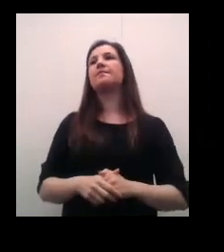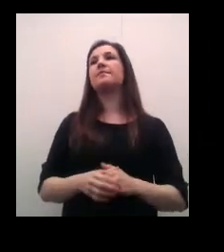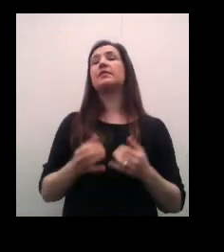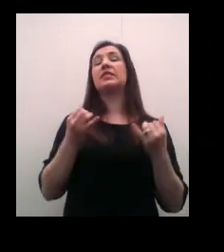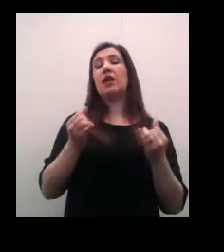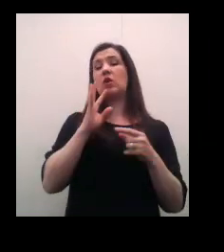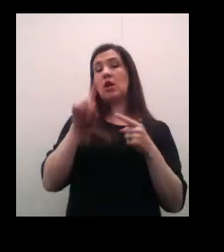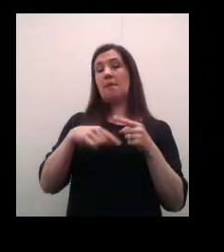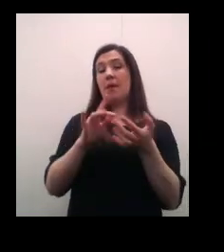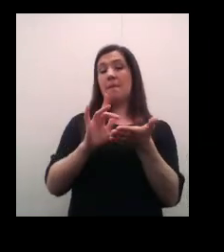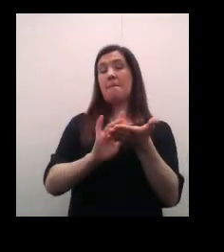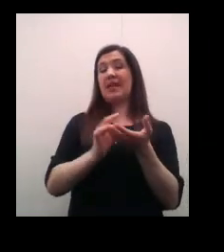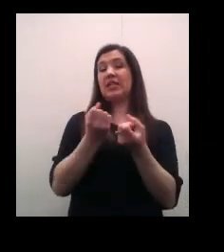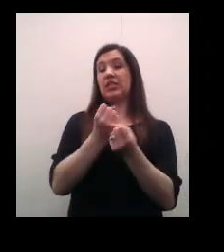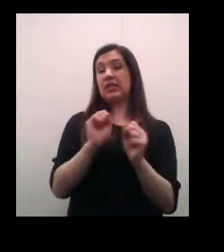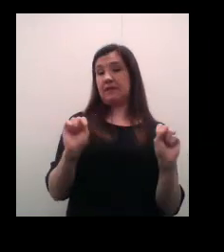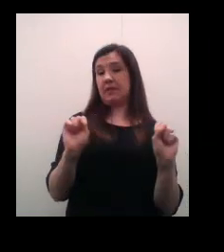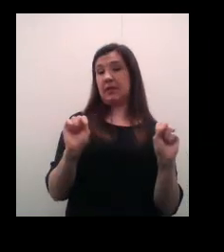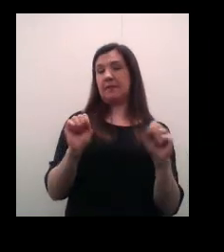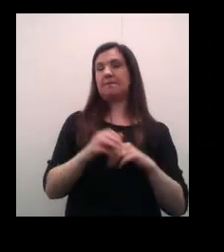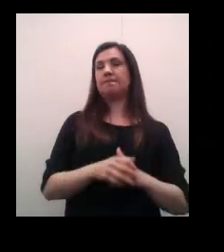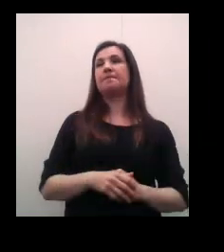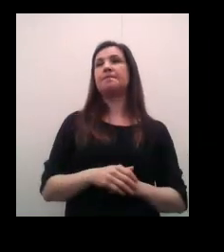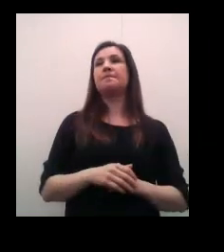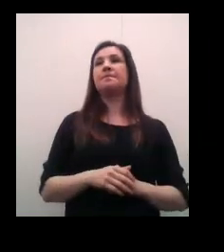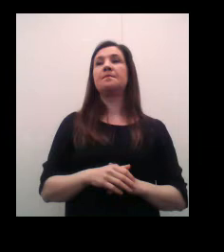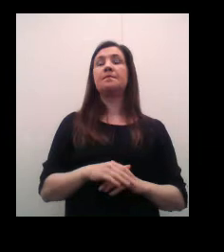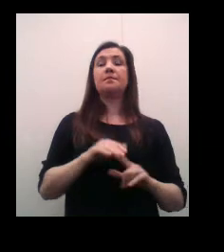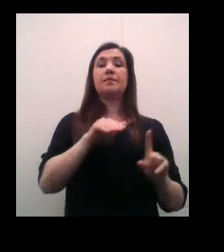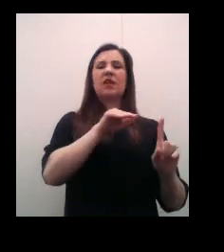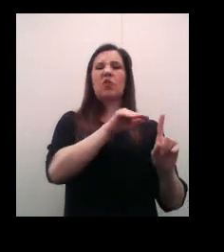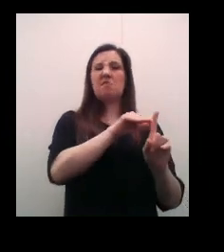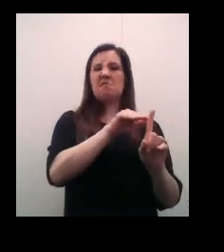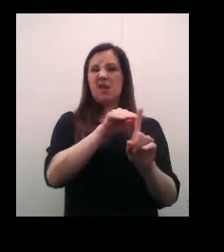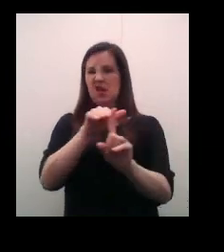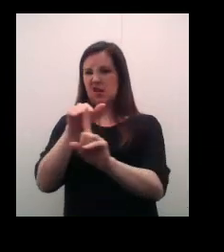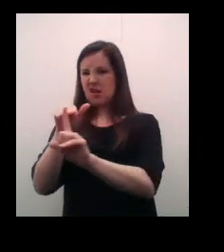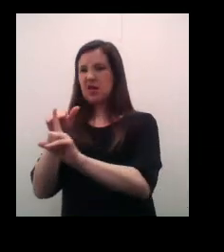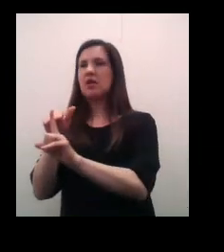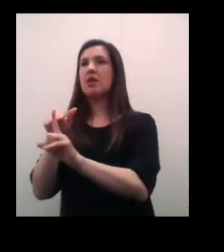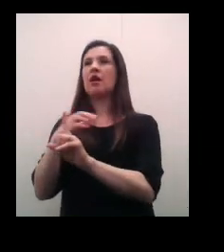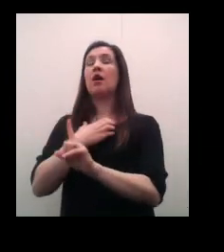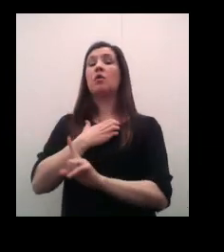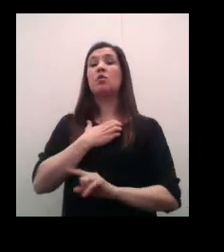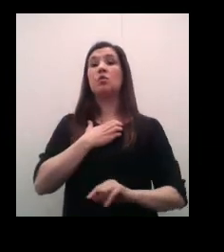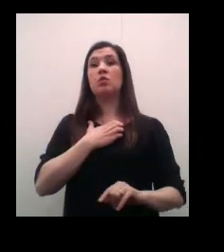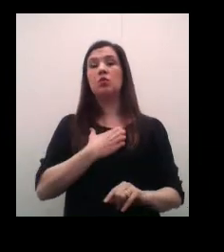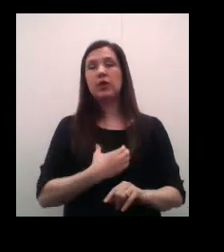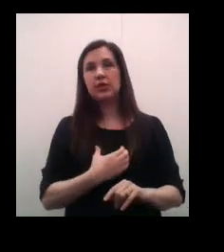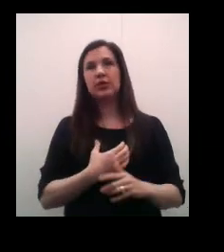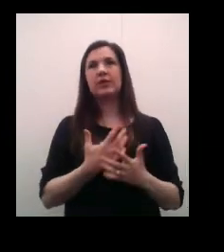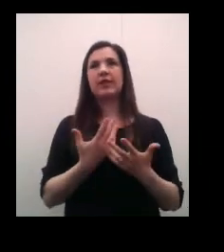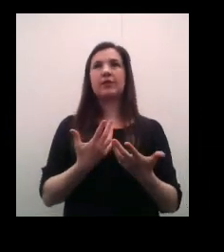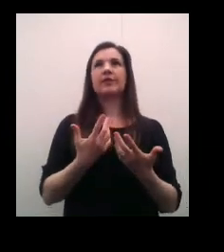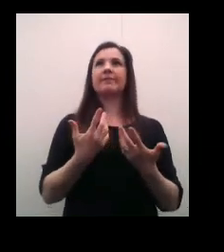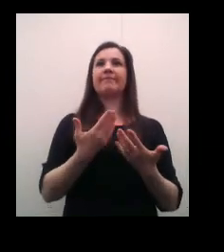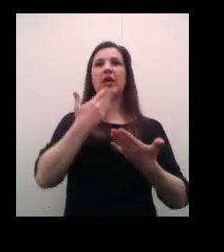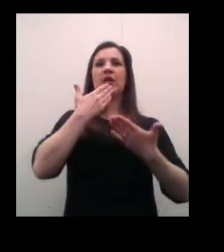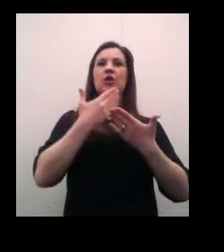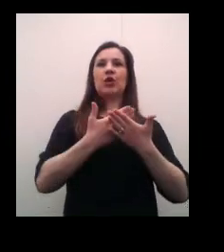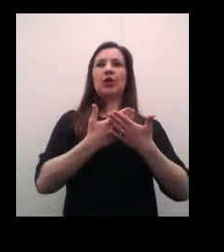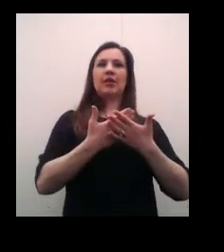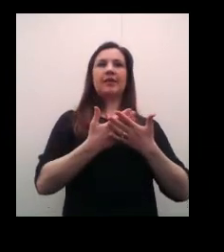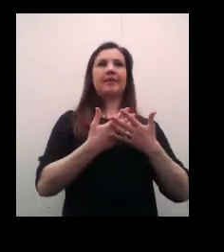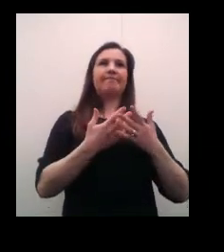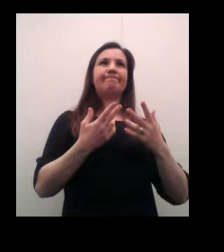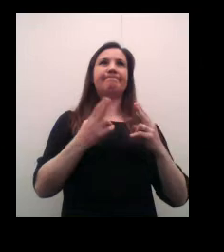medication safety. So I just want to remind people, even though we wish there were a good medication to treat for